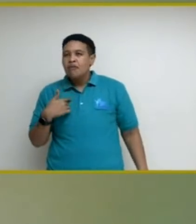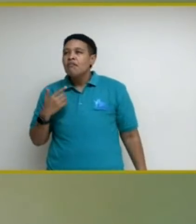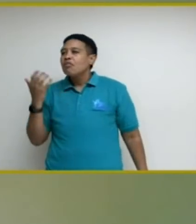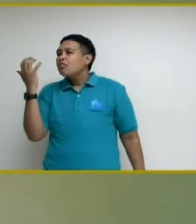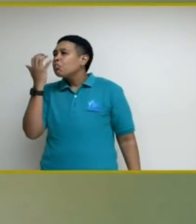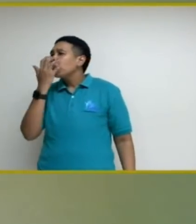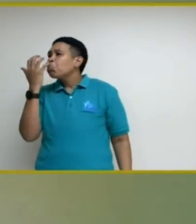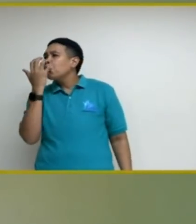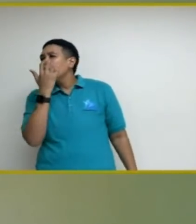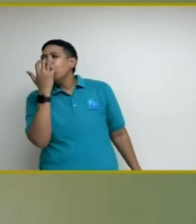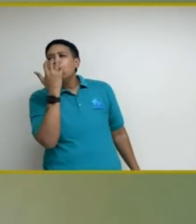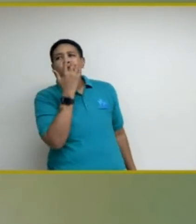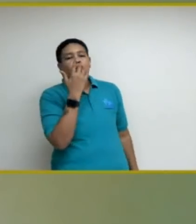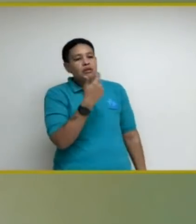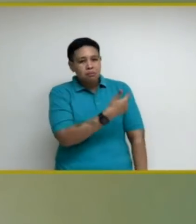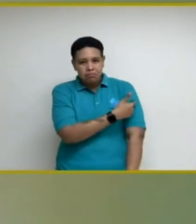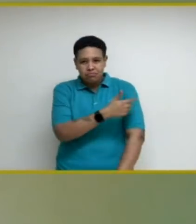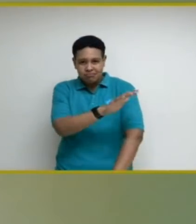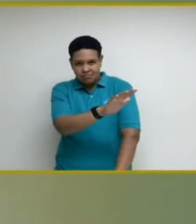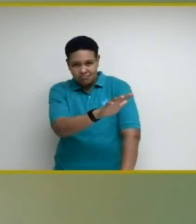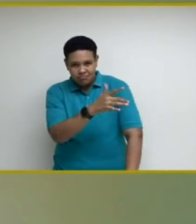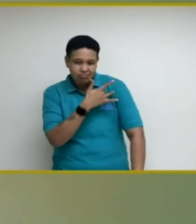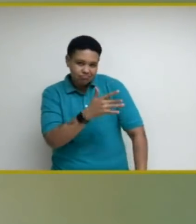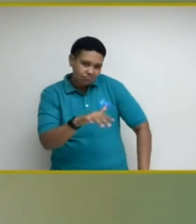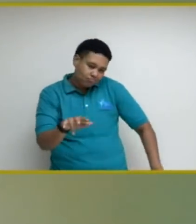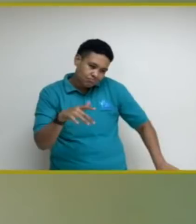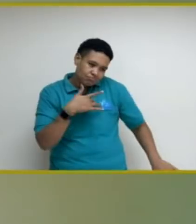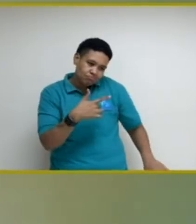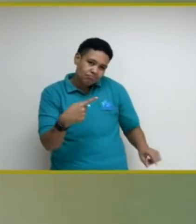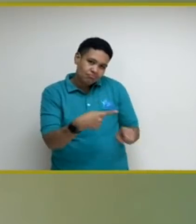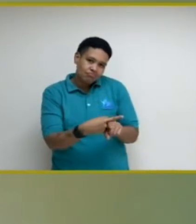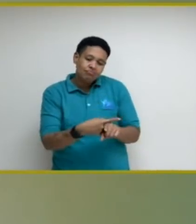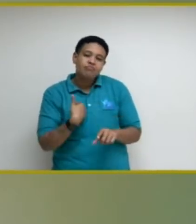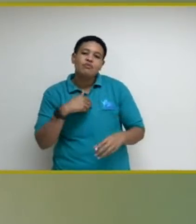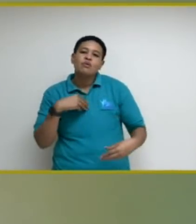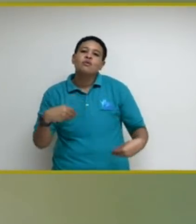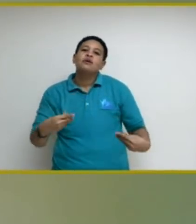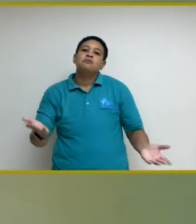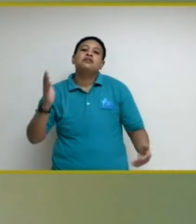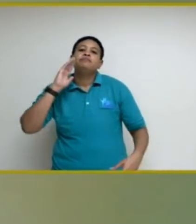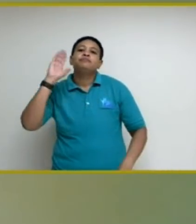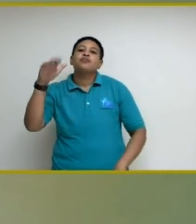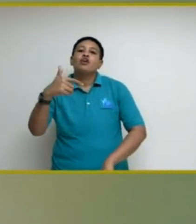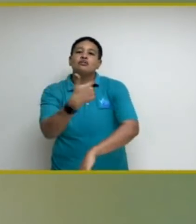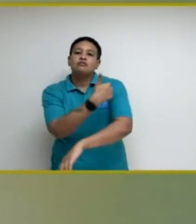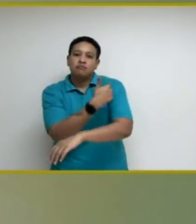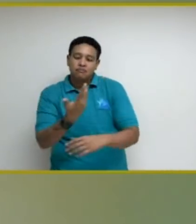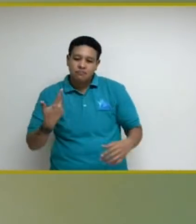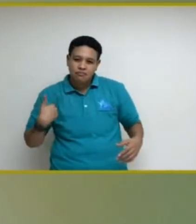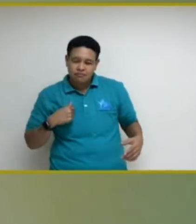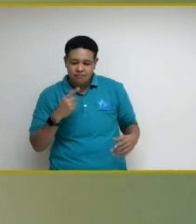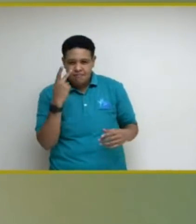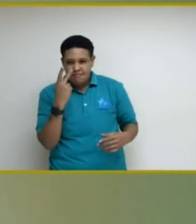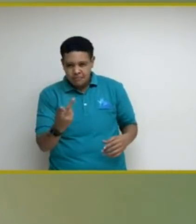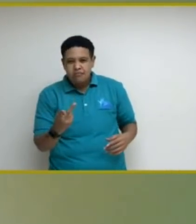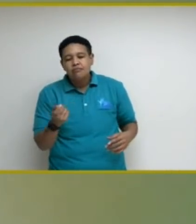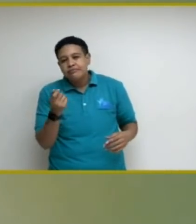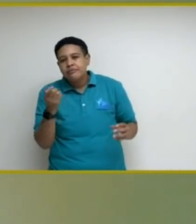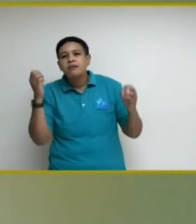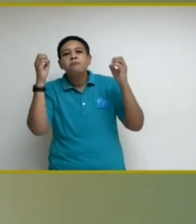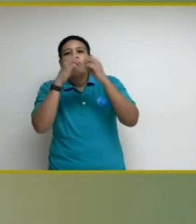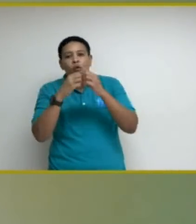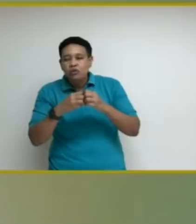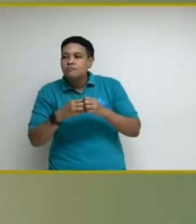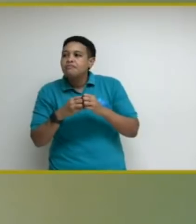common adverse events as we administer all the doses, and we have seen a little bit